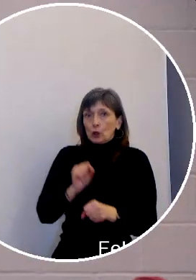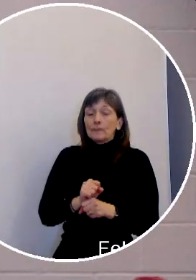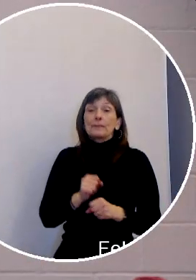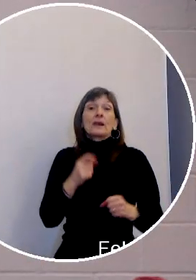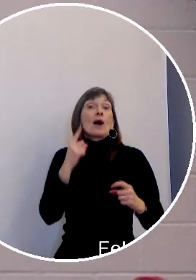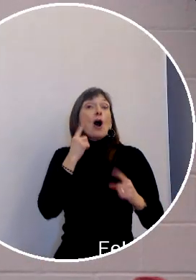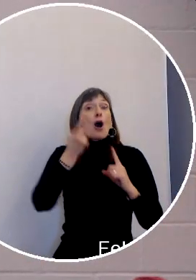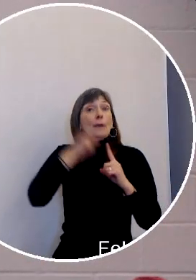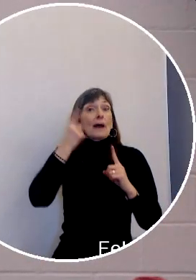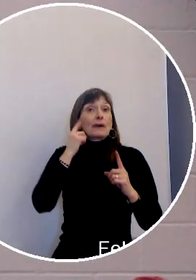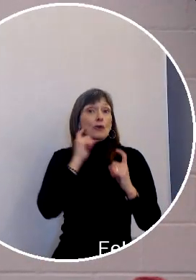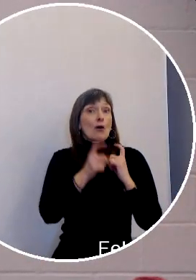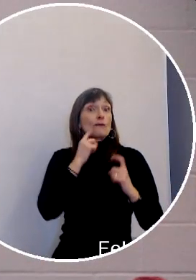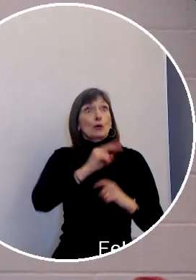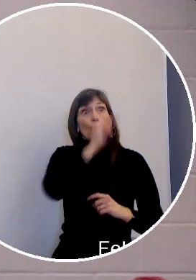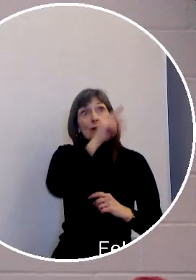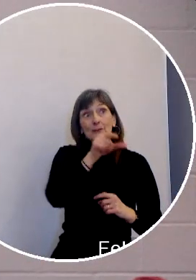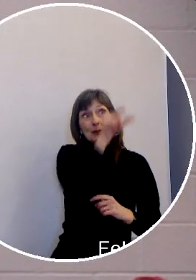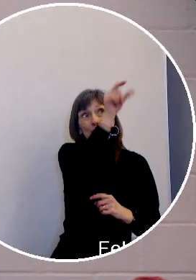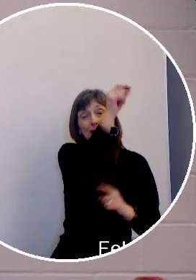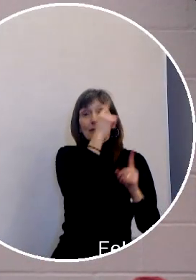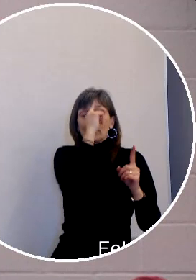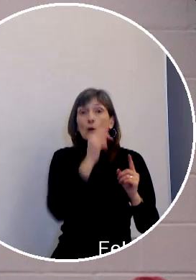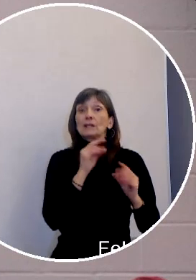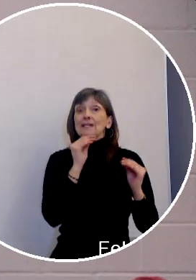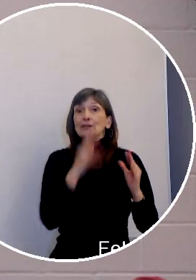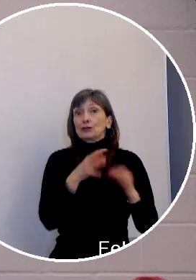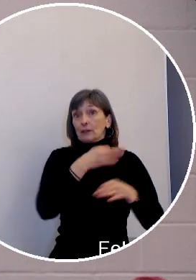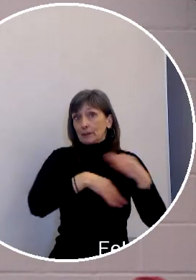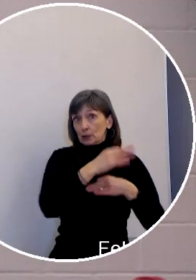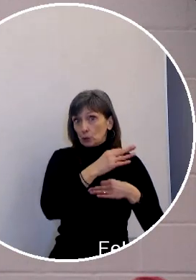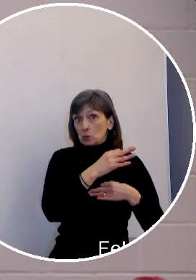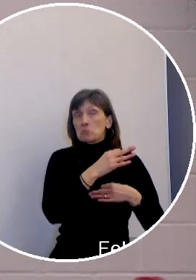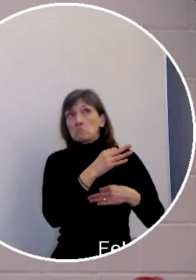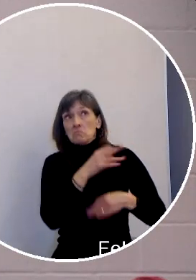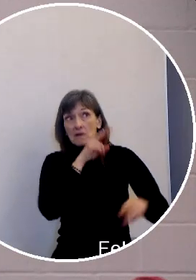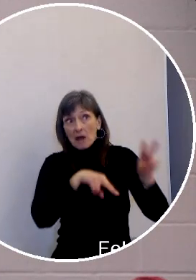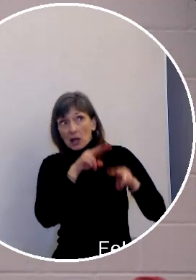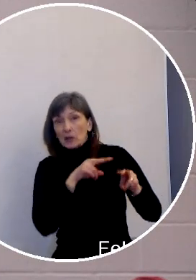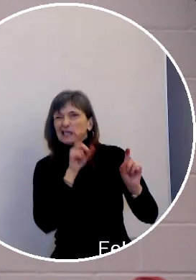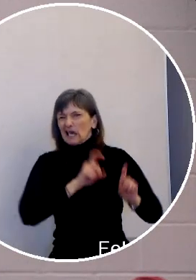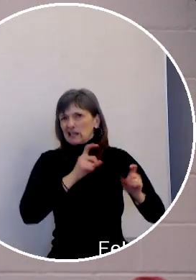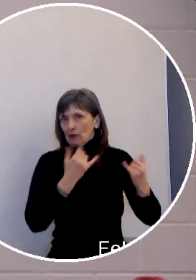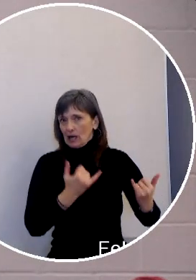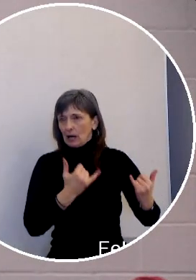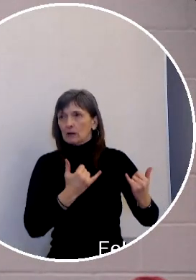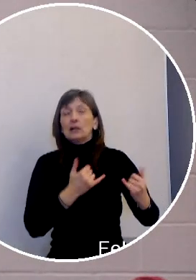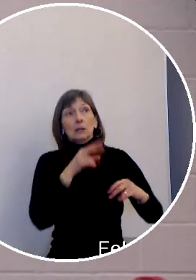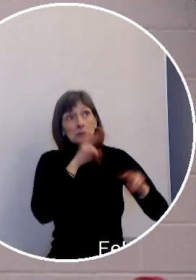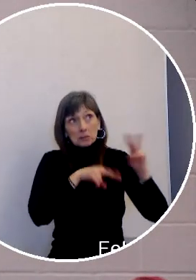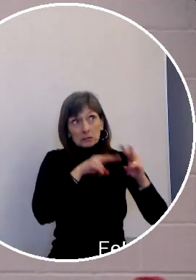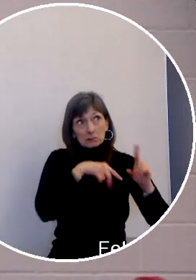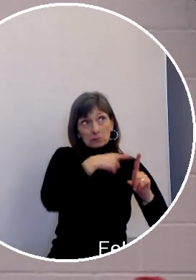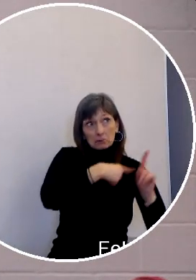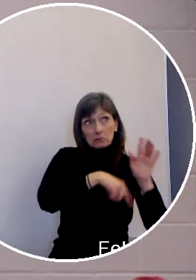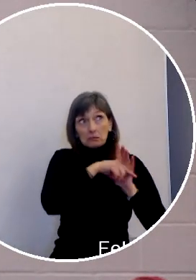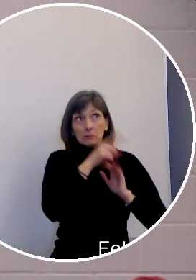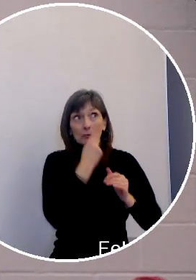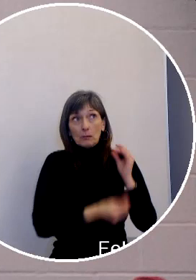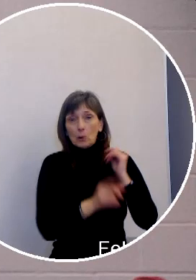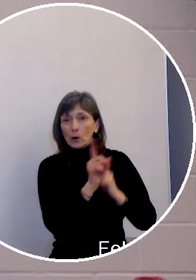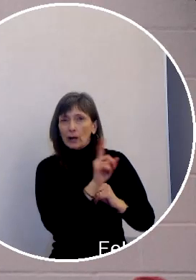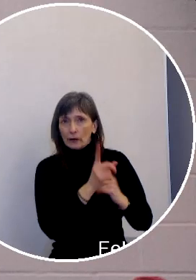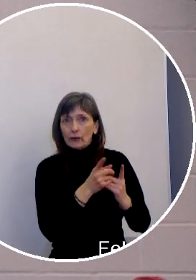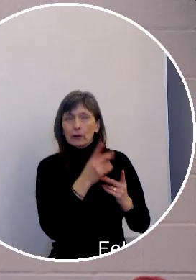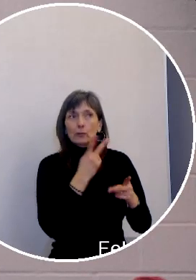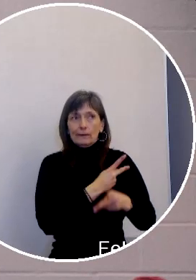teacher substitutes on the Burin Peninsula. We're evaluating the results of that pilot program, highlighting some of the strengths, I guess, and gaps